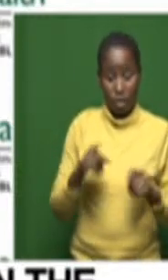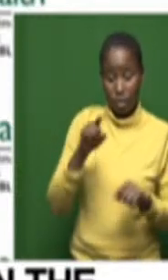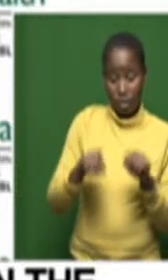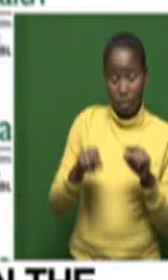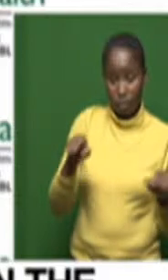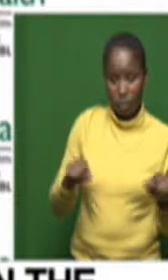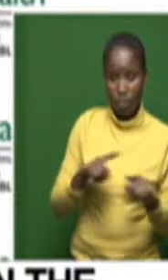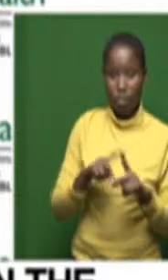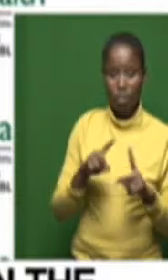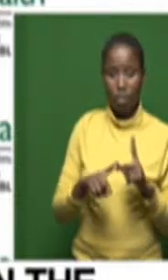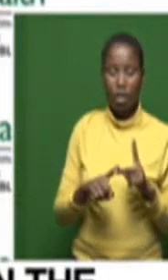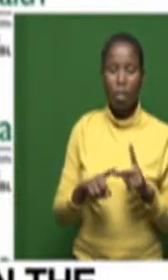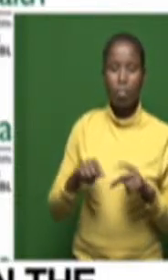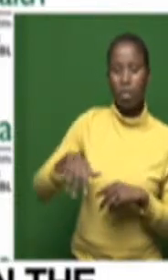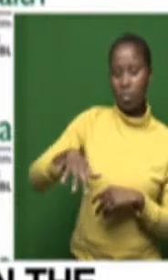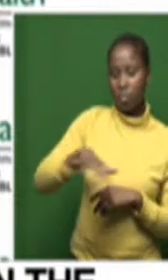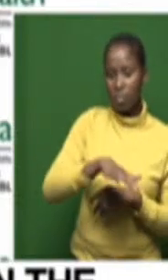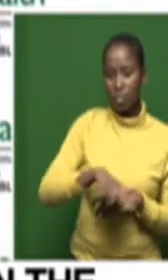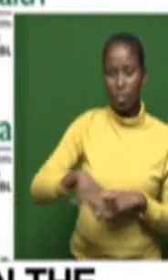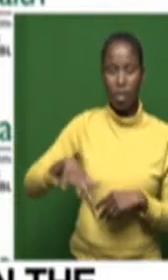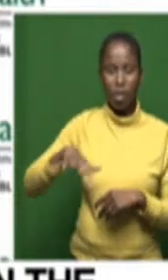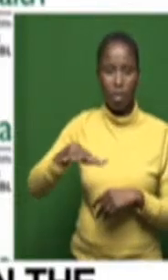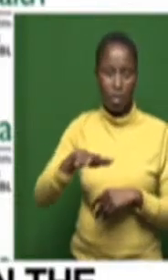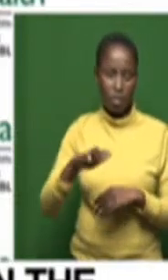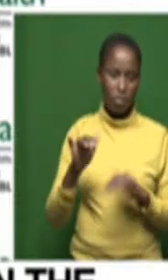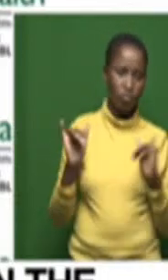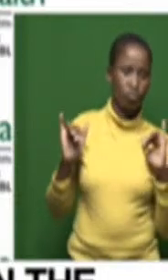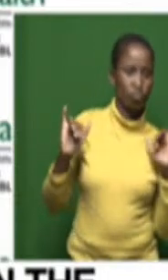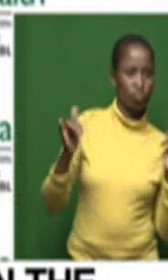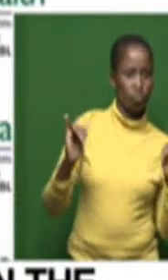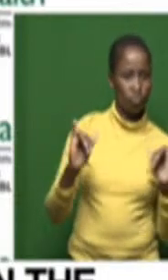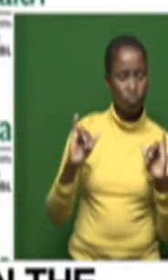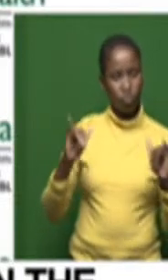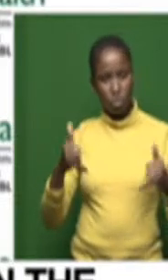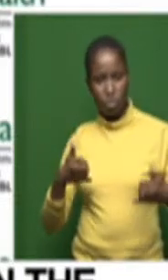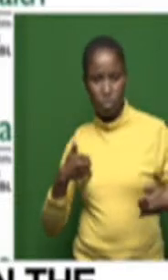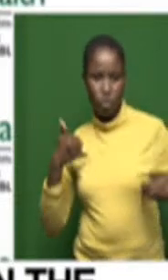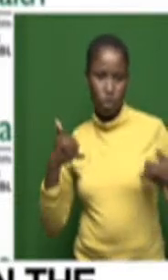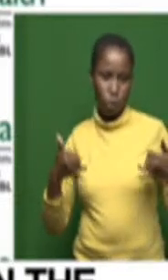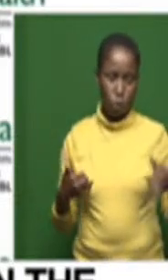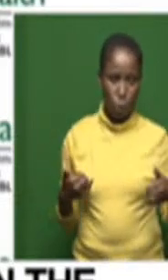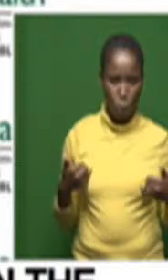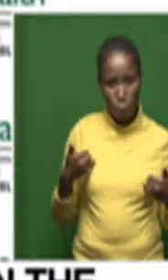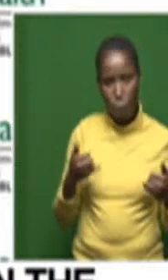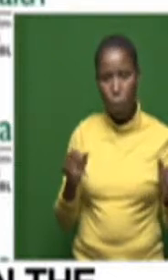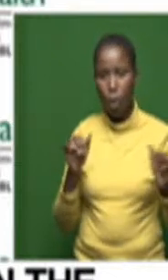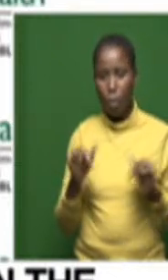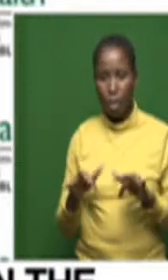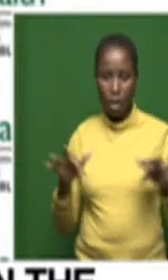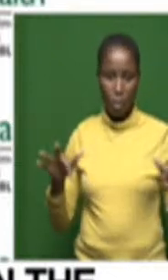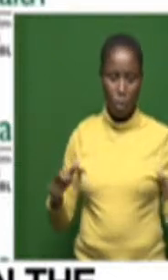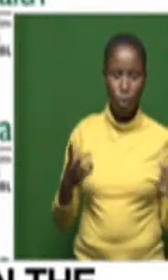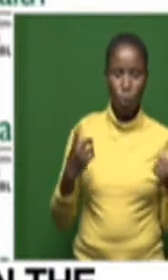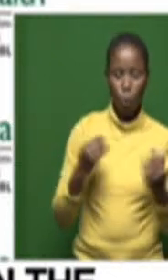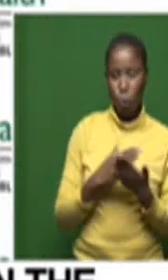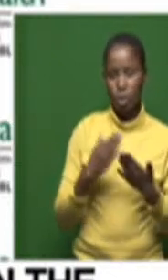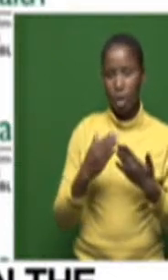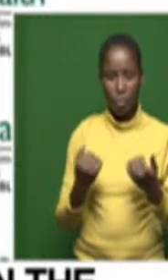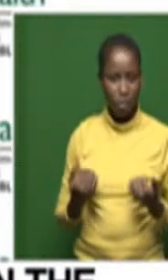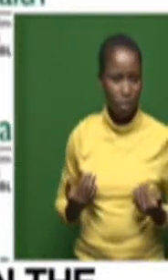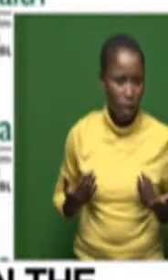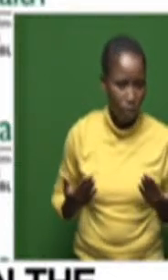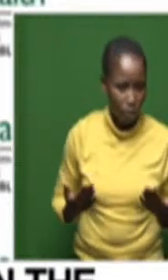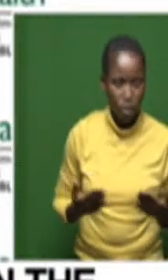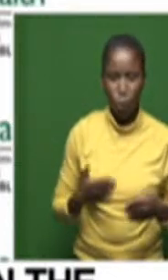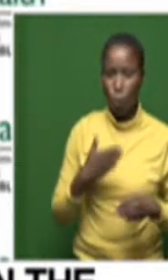of entertainment or service where people obtain particular services and even